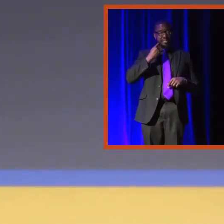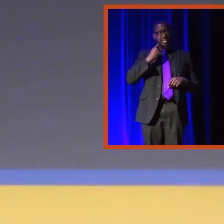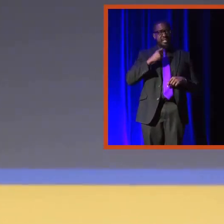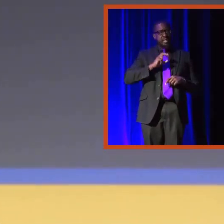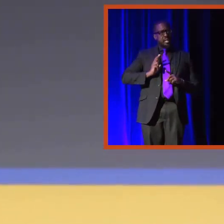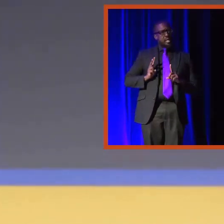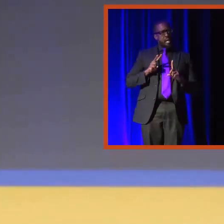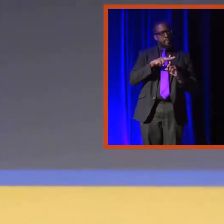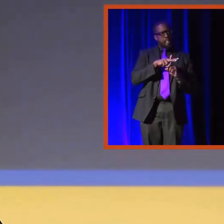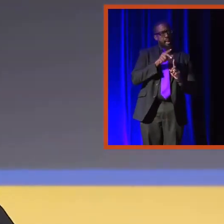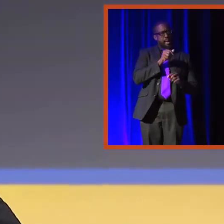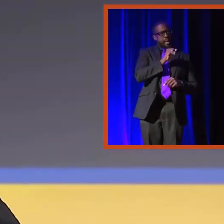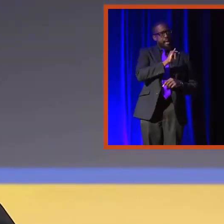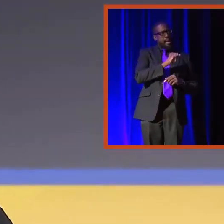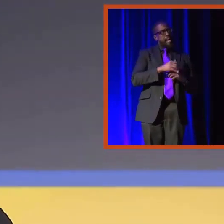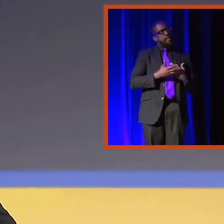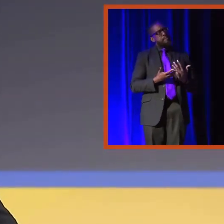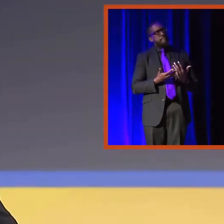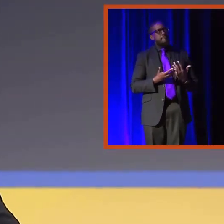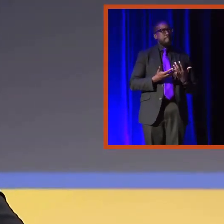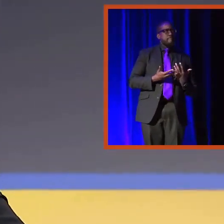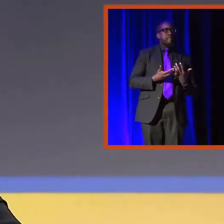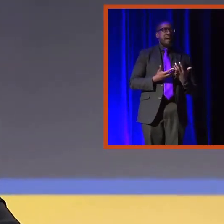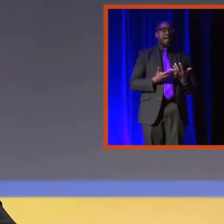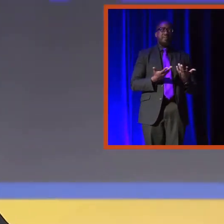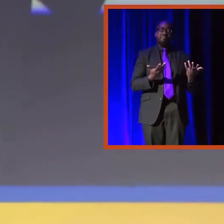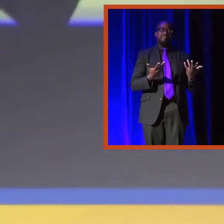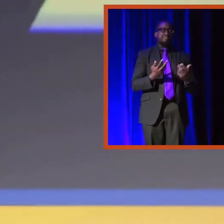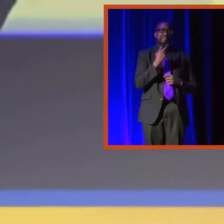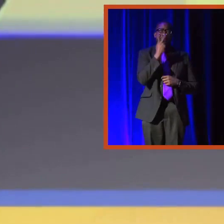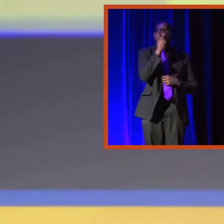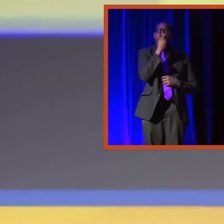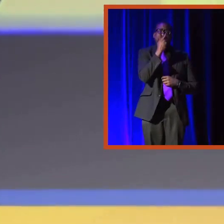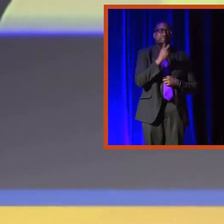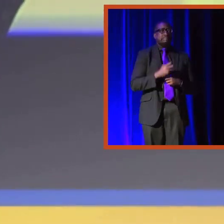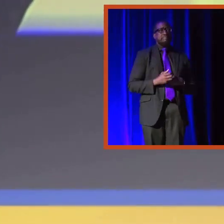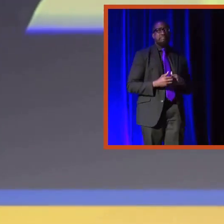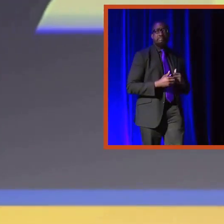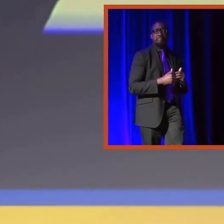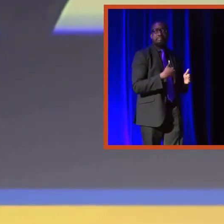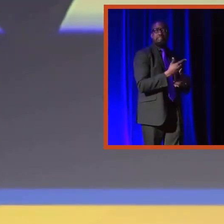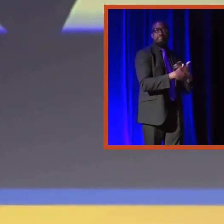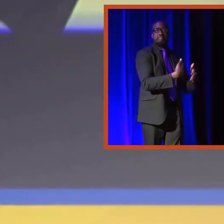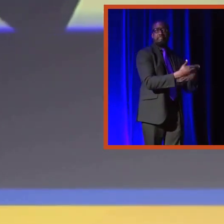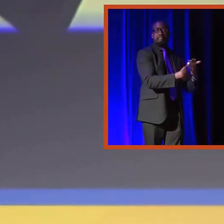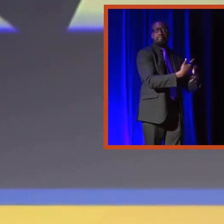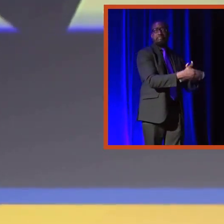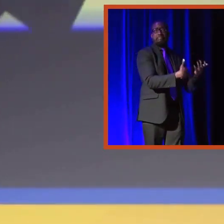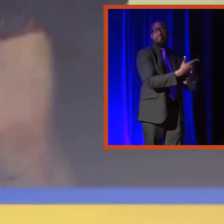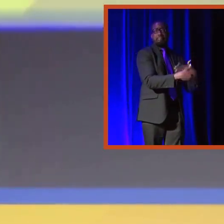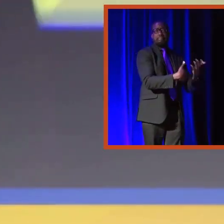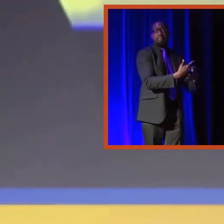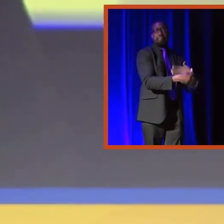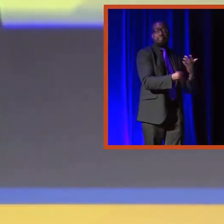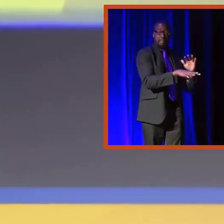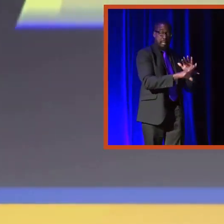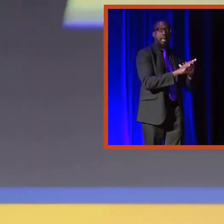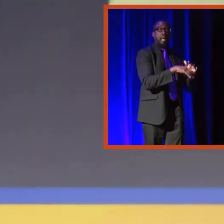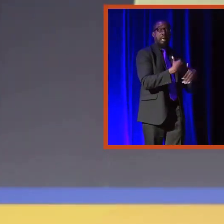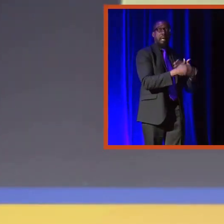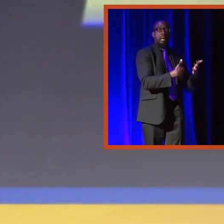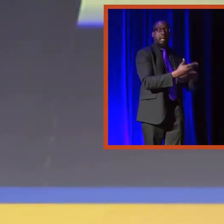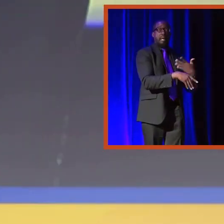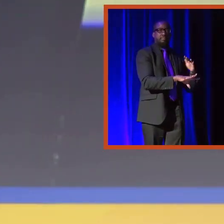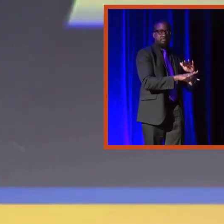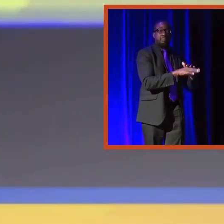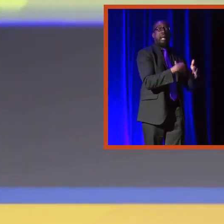applying AI, just go into it cynical at every moment. That's honestly how I function. And as an AI guy,